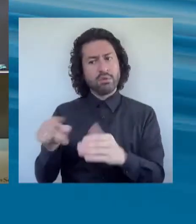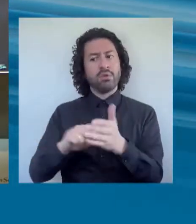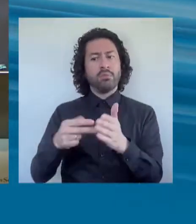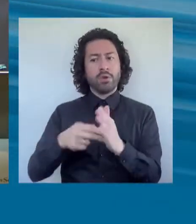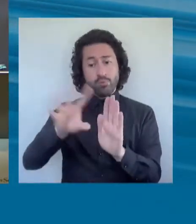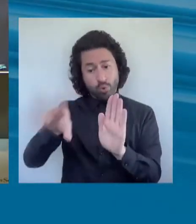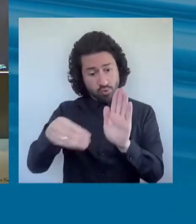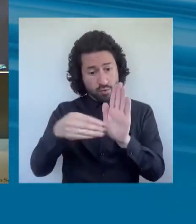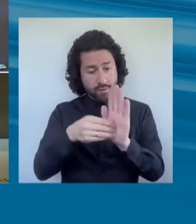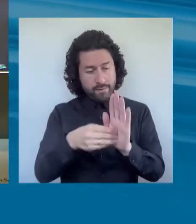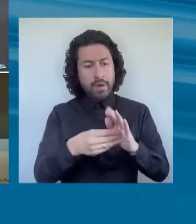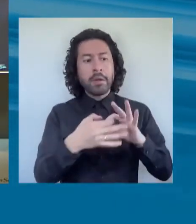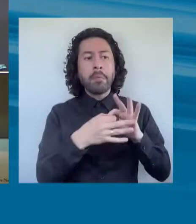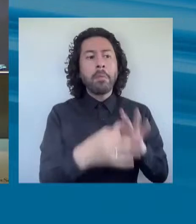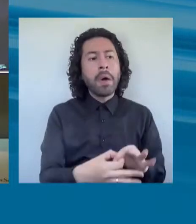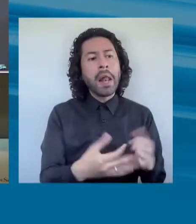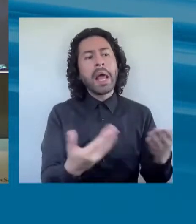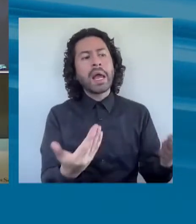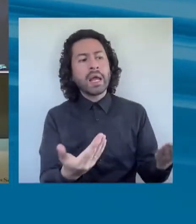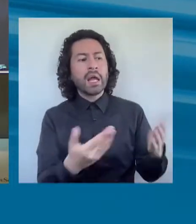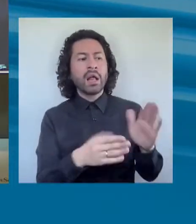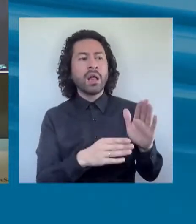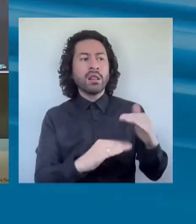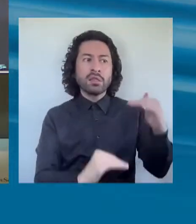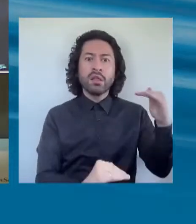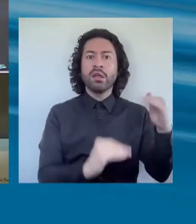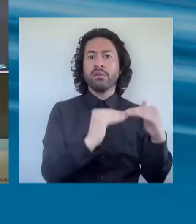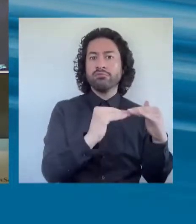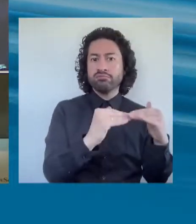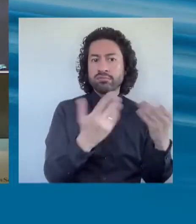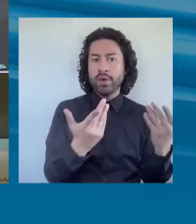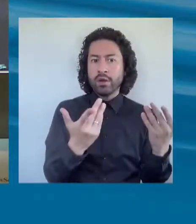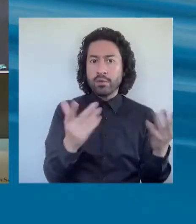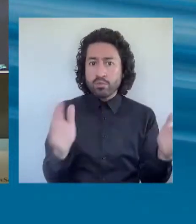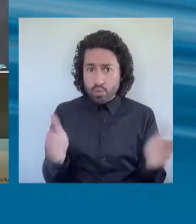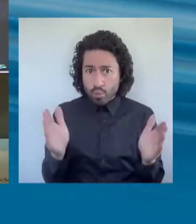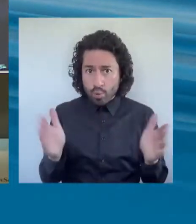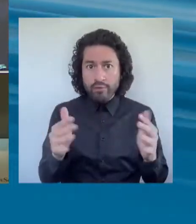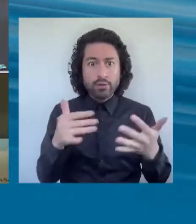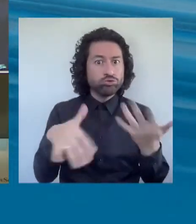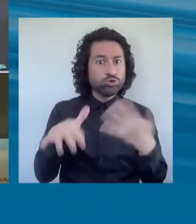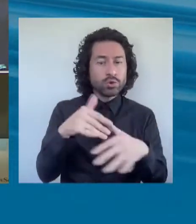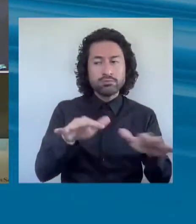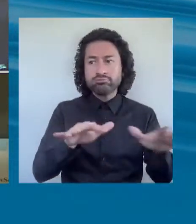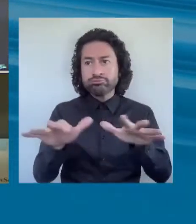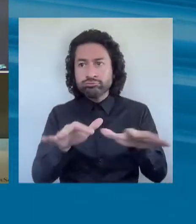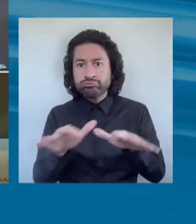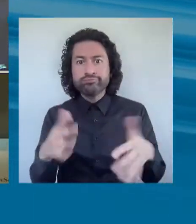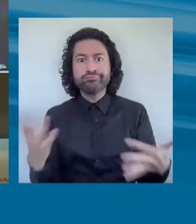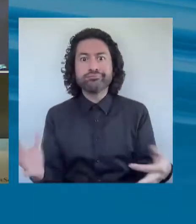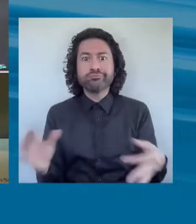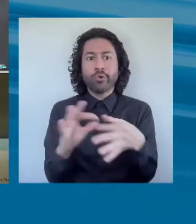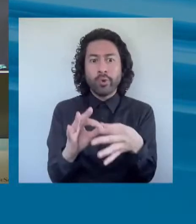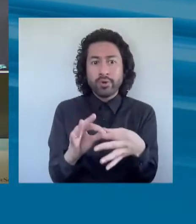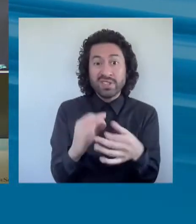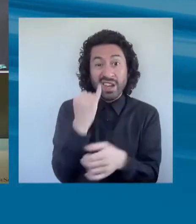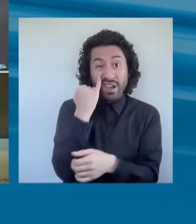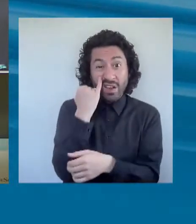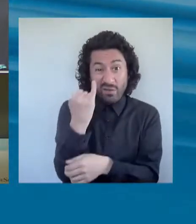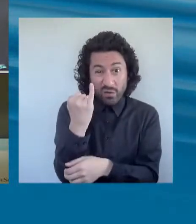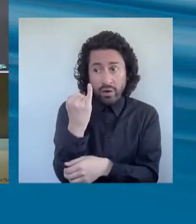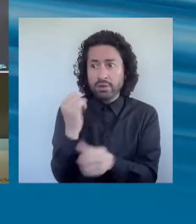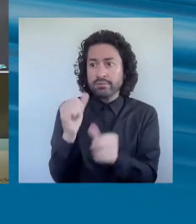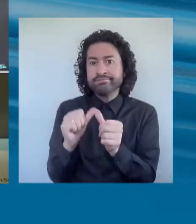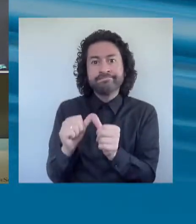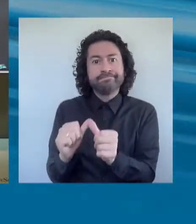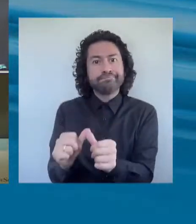turned into a determining factor to reduce inequality, promote social mobility and inclusion